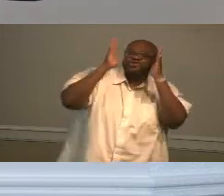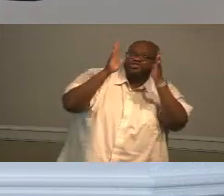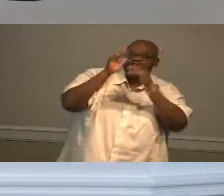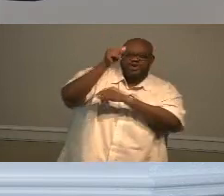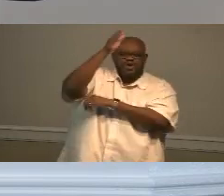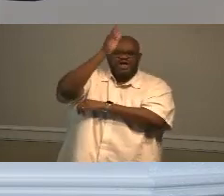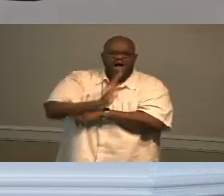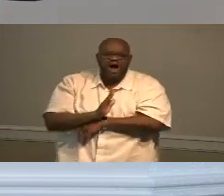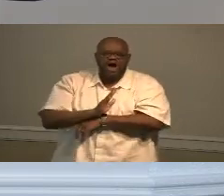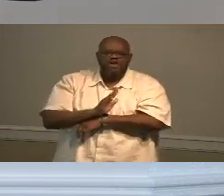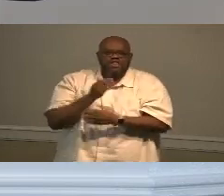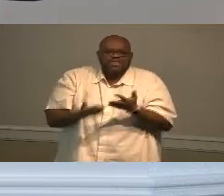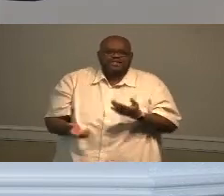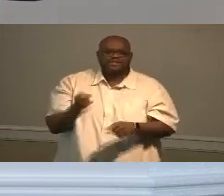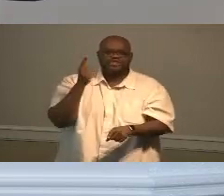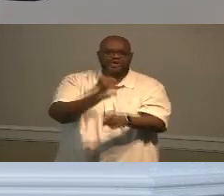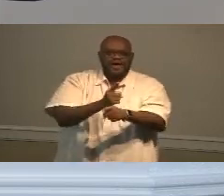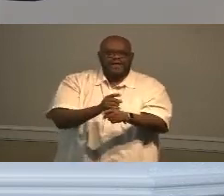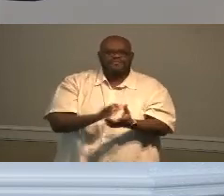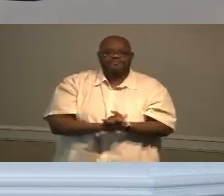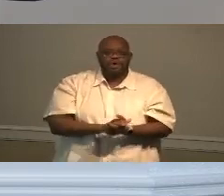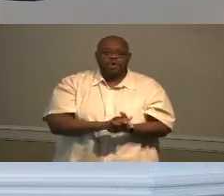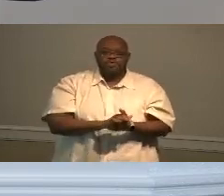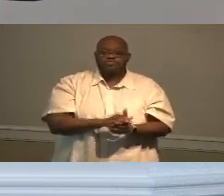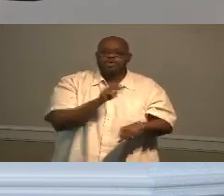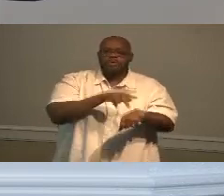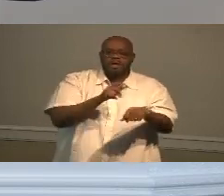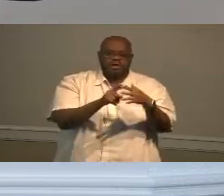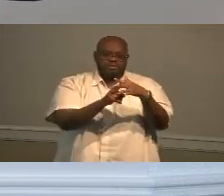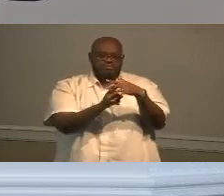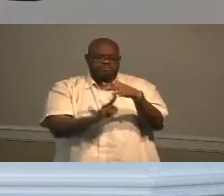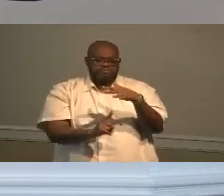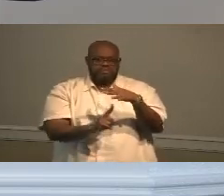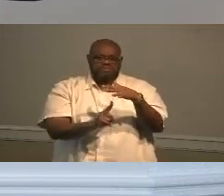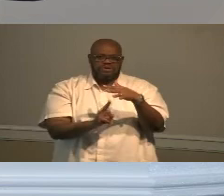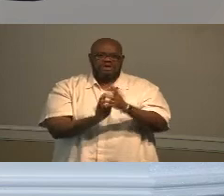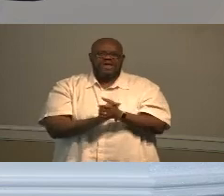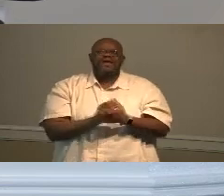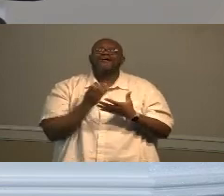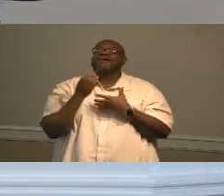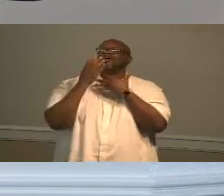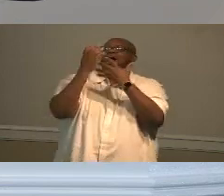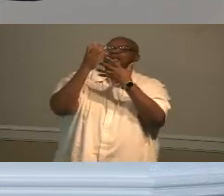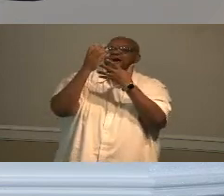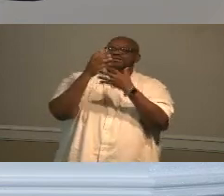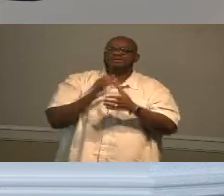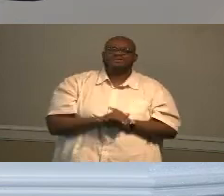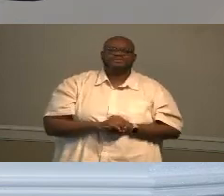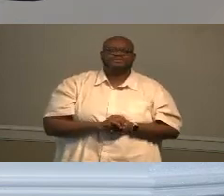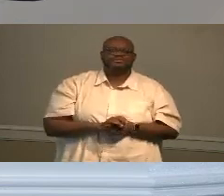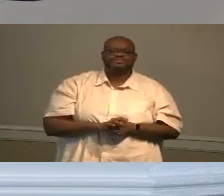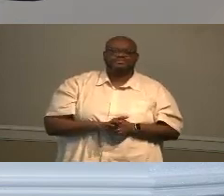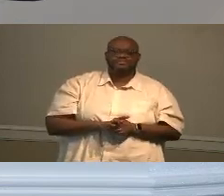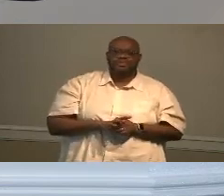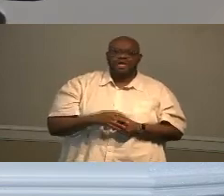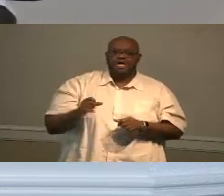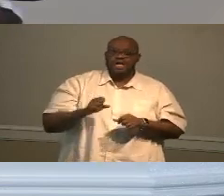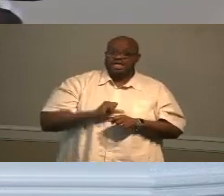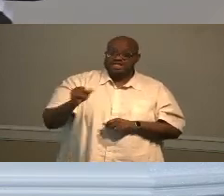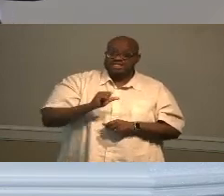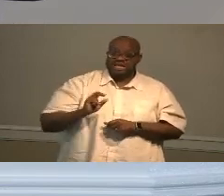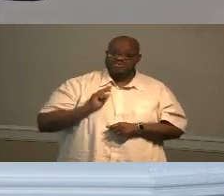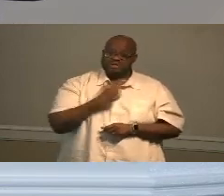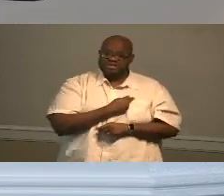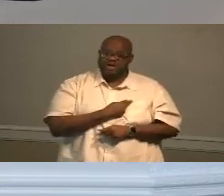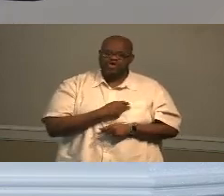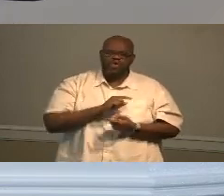right. Peter starts sinking, but then he cried out, like you and I have to cry out when we